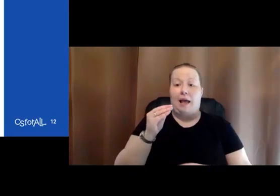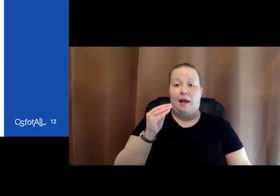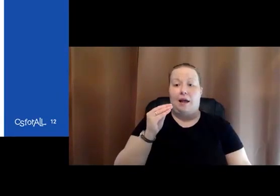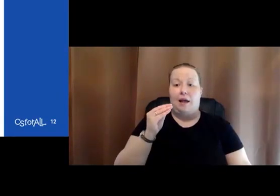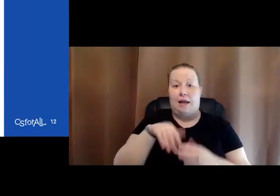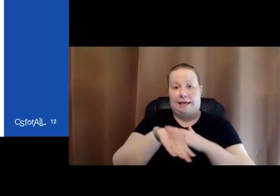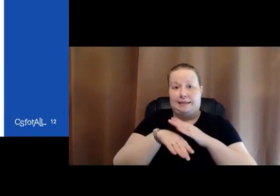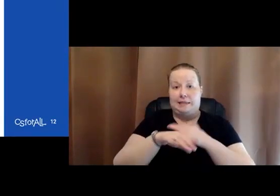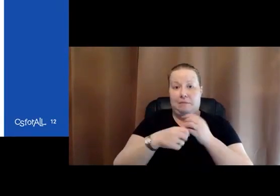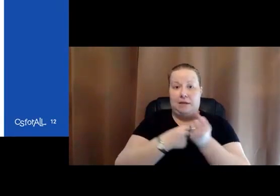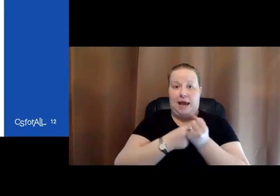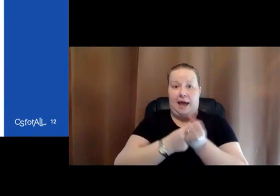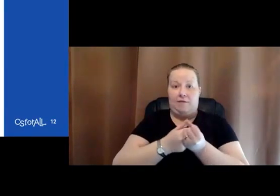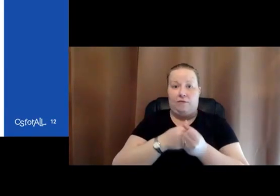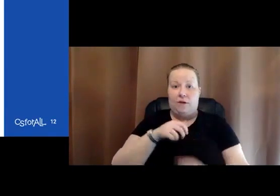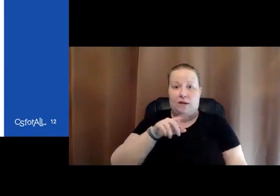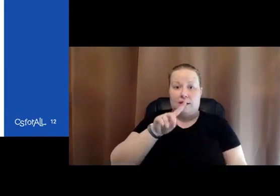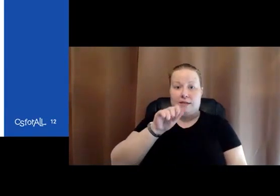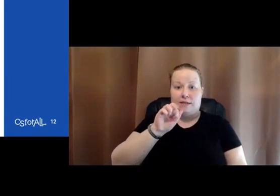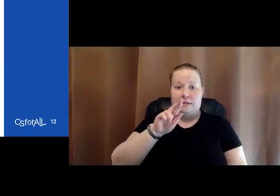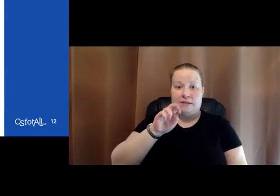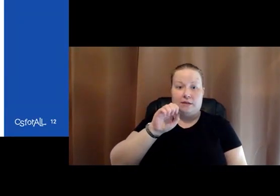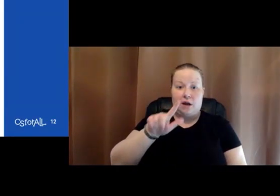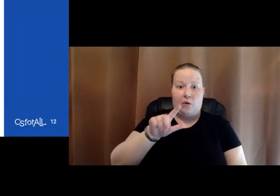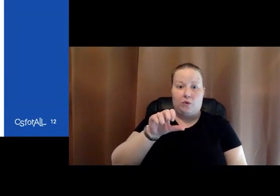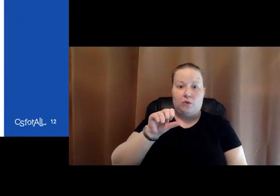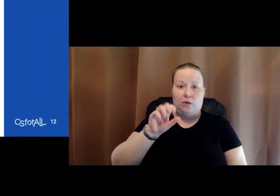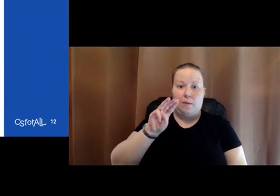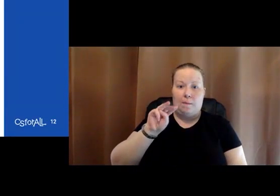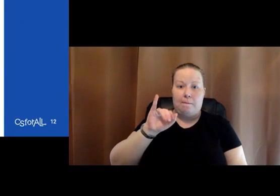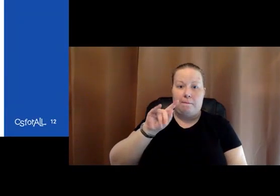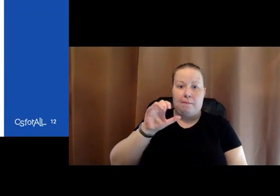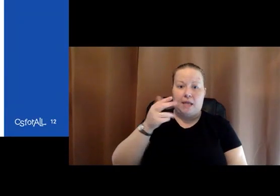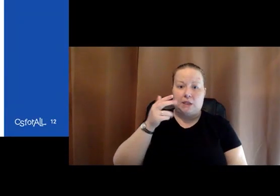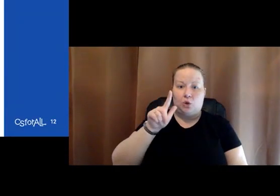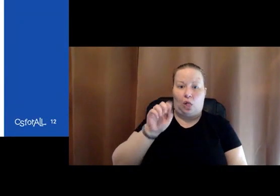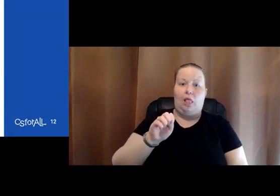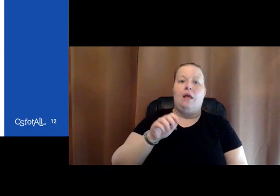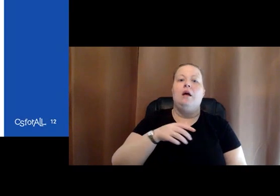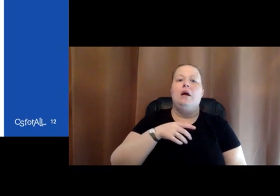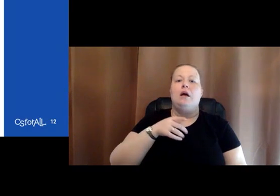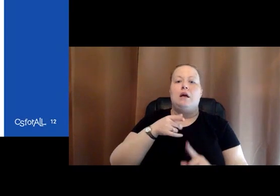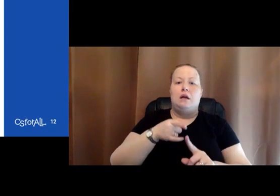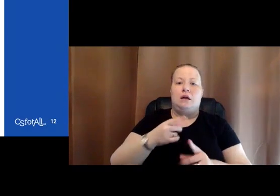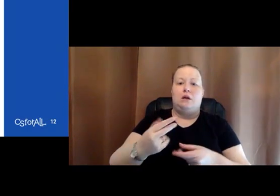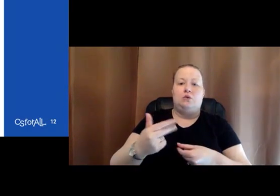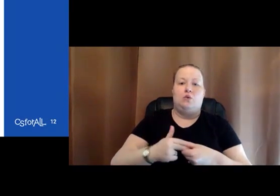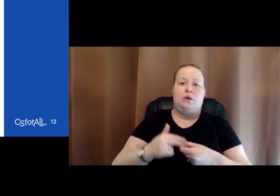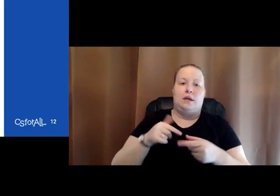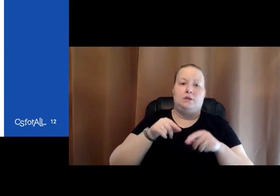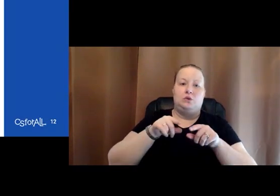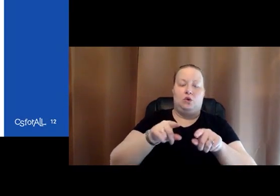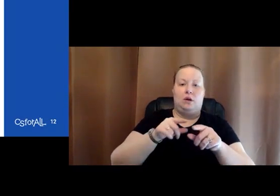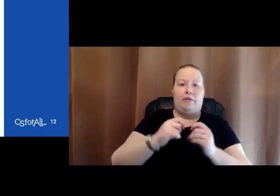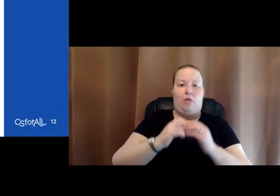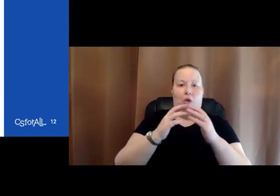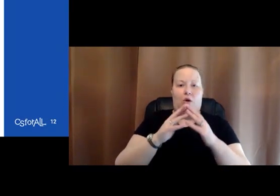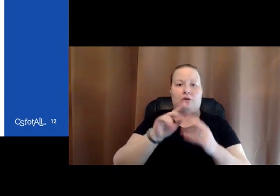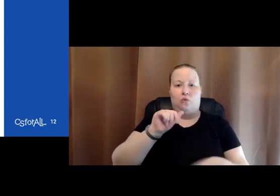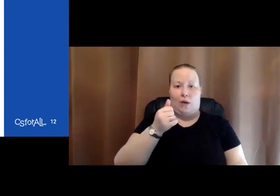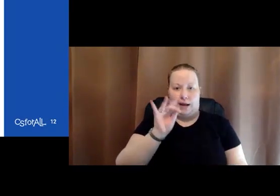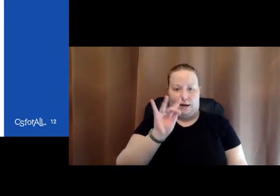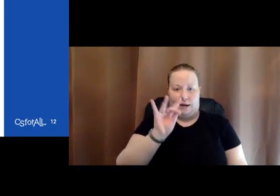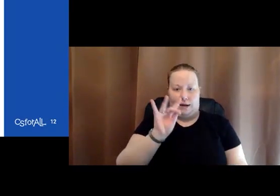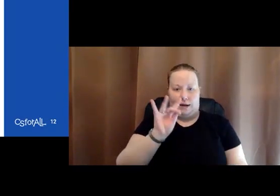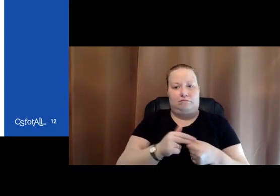accessibility advocate Daryl Chill Mitchell, who had actually joined us during the launch in 2018, joined again to talk